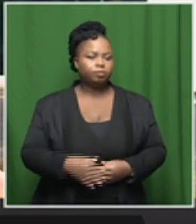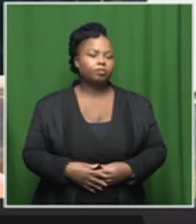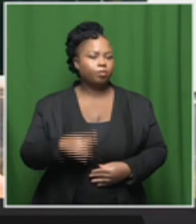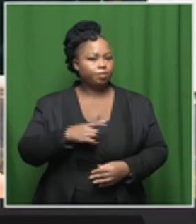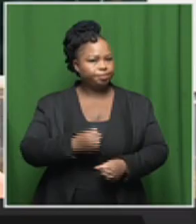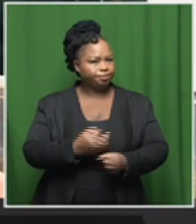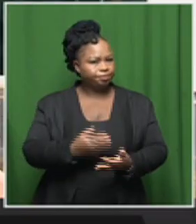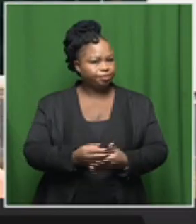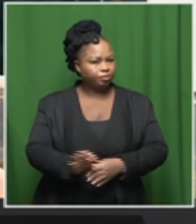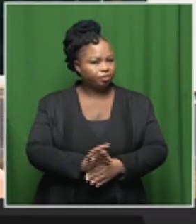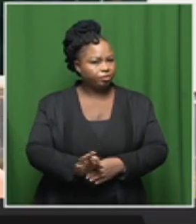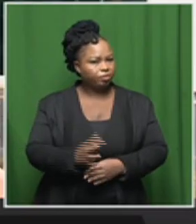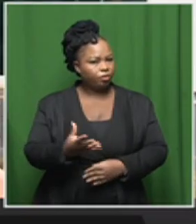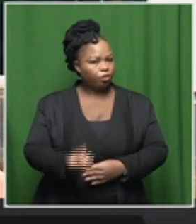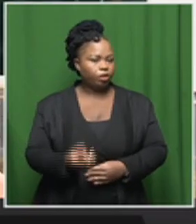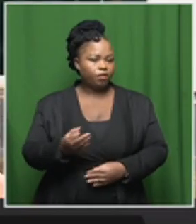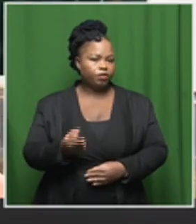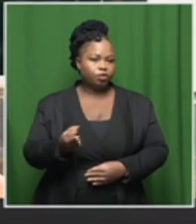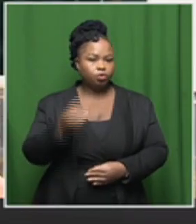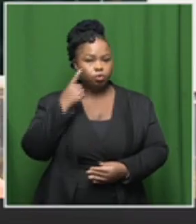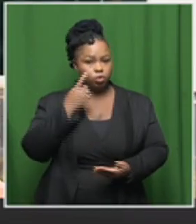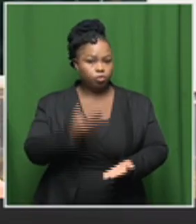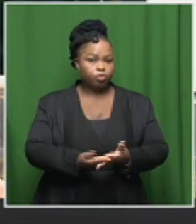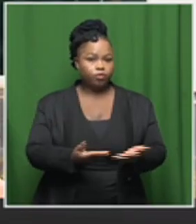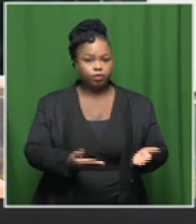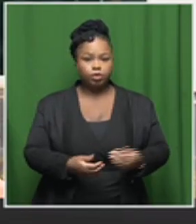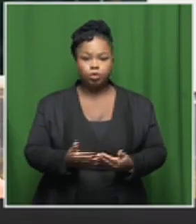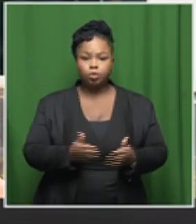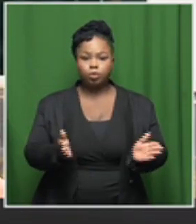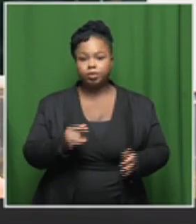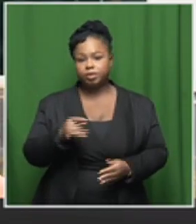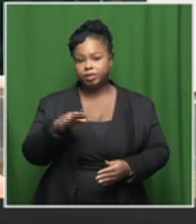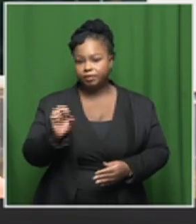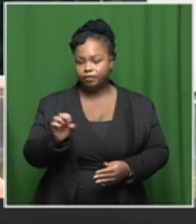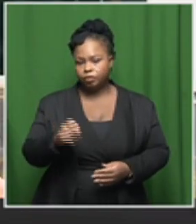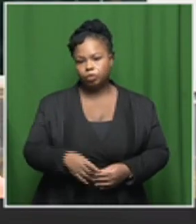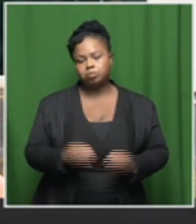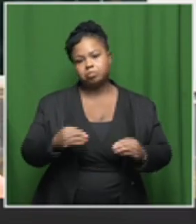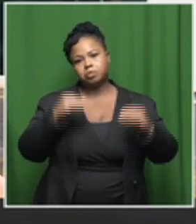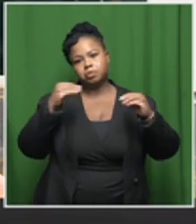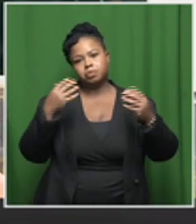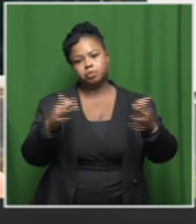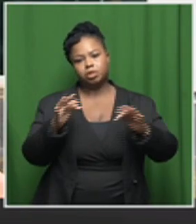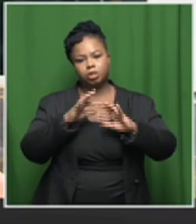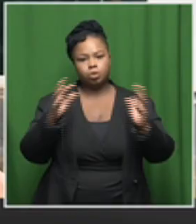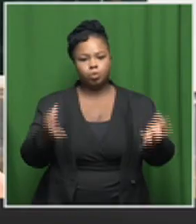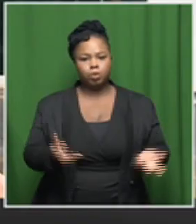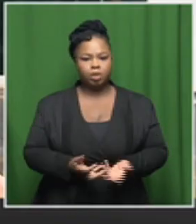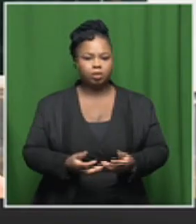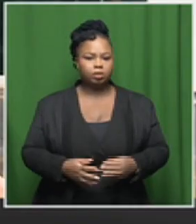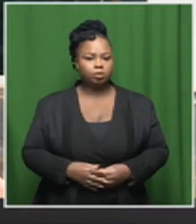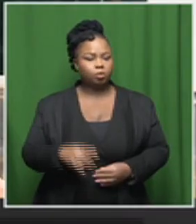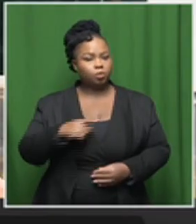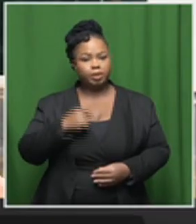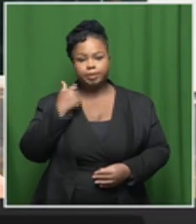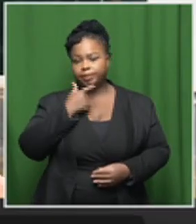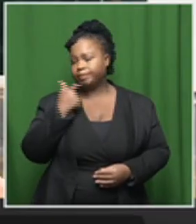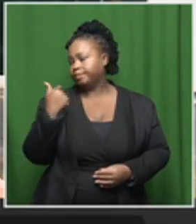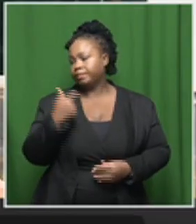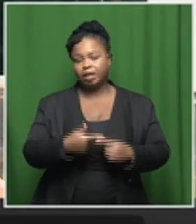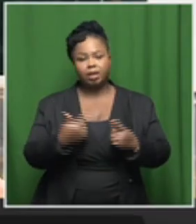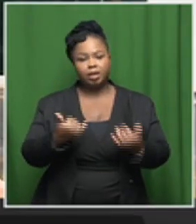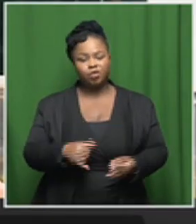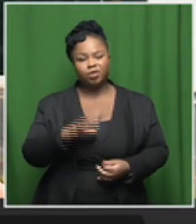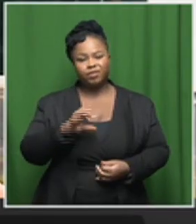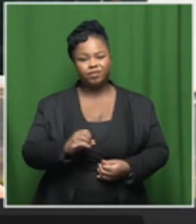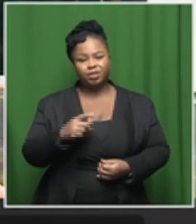we have a plan in place to future-proof the network. And Openserve has one of the most advanced networks in the world. You know, we've recently taken up to 50